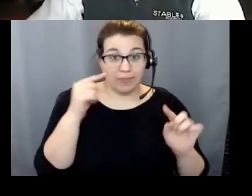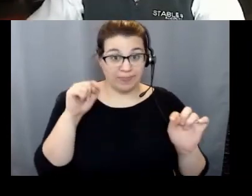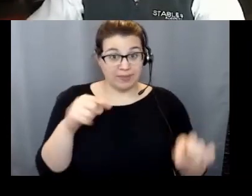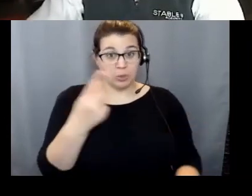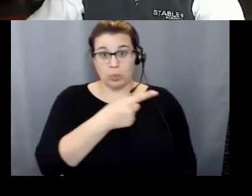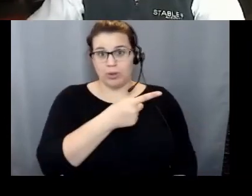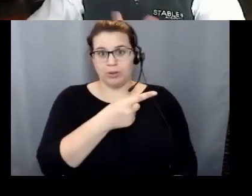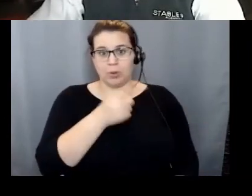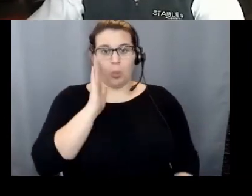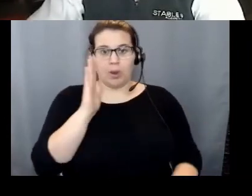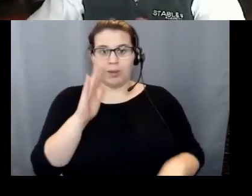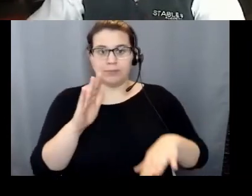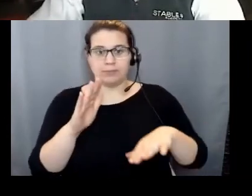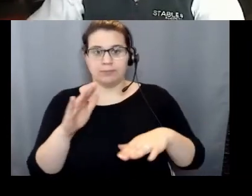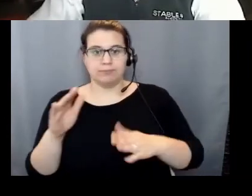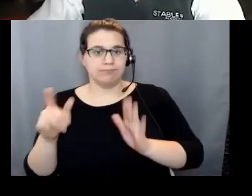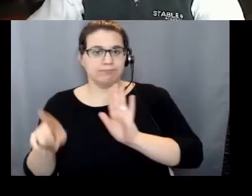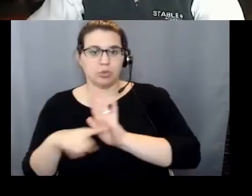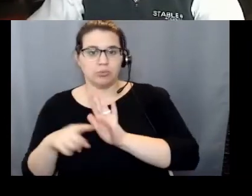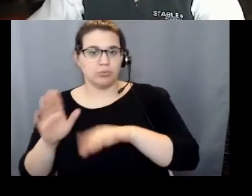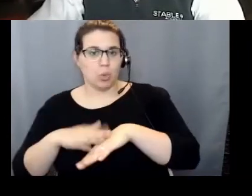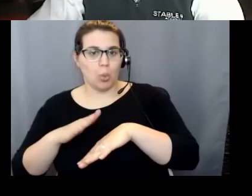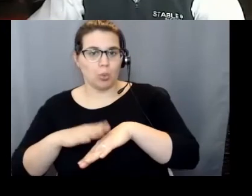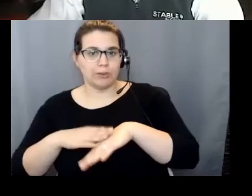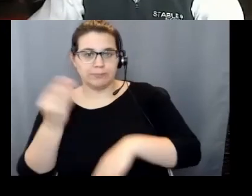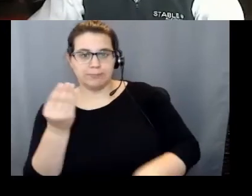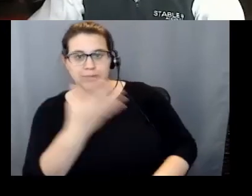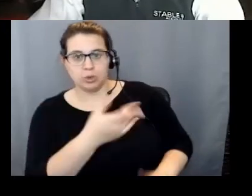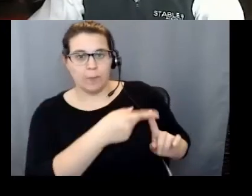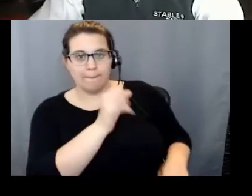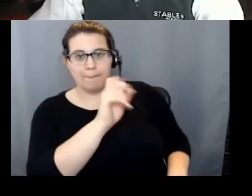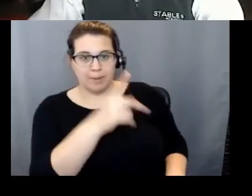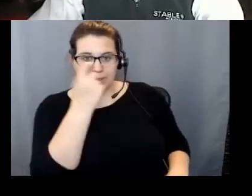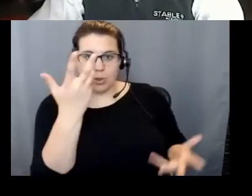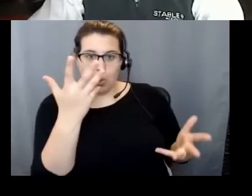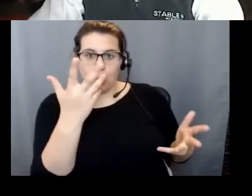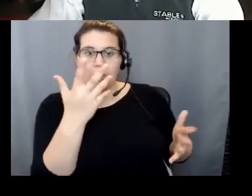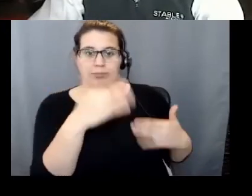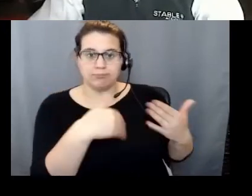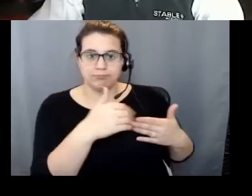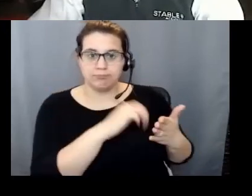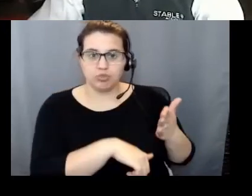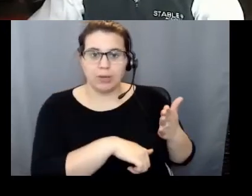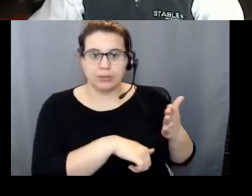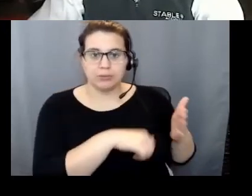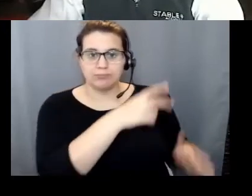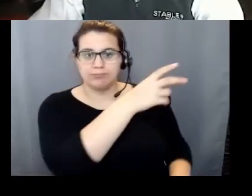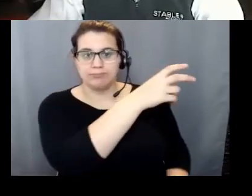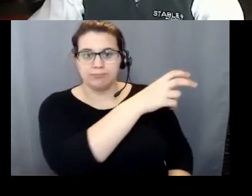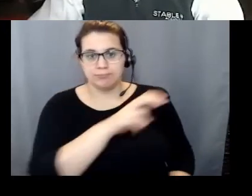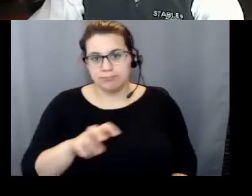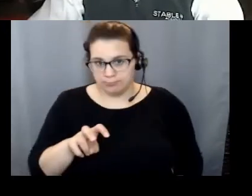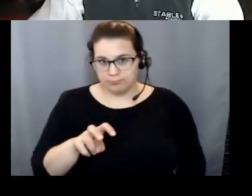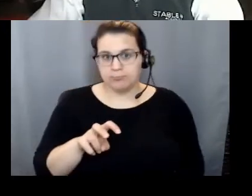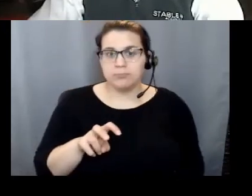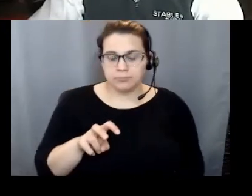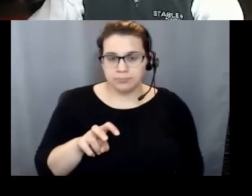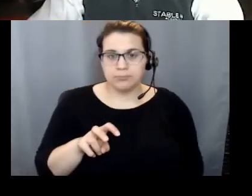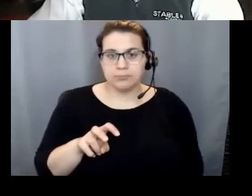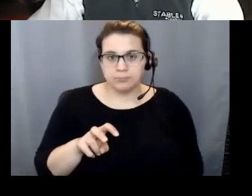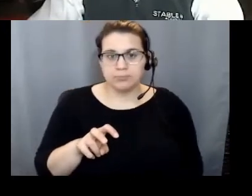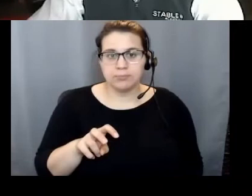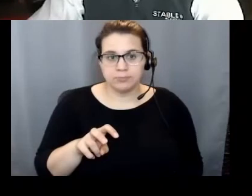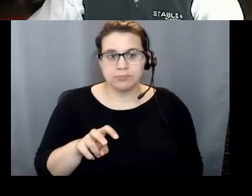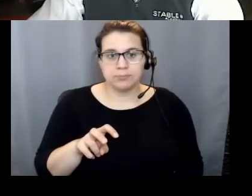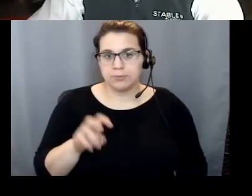out that notice to the bank, already having a transaction in process to pull the money from the bank in the dollar amount specified to be invested